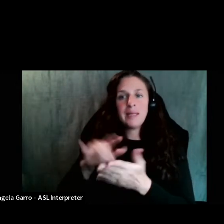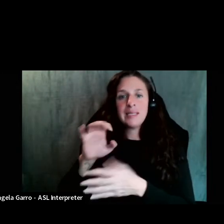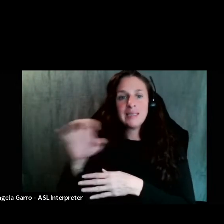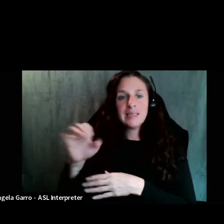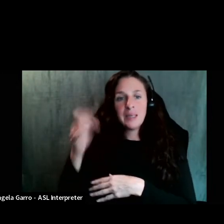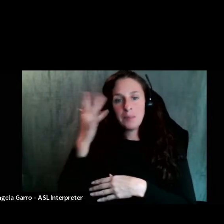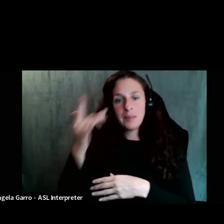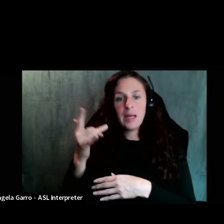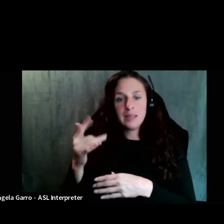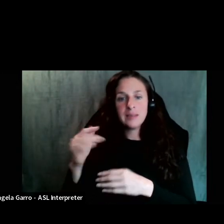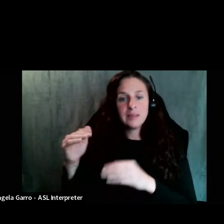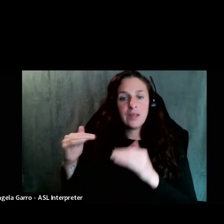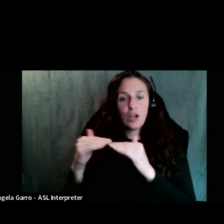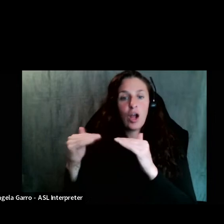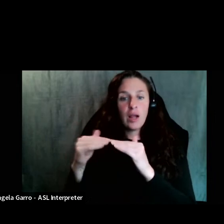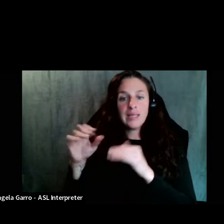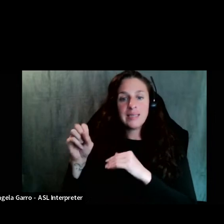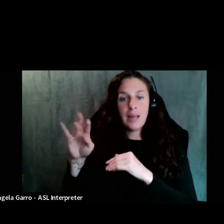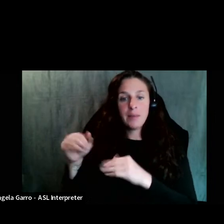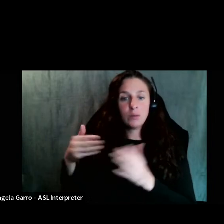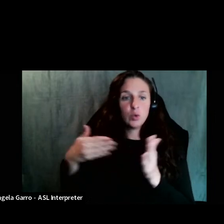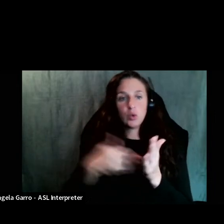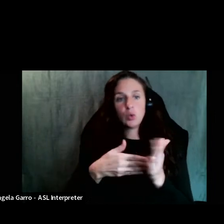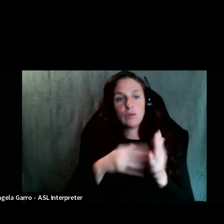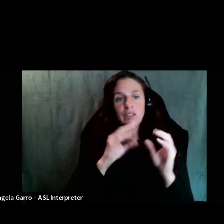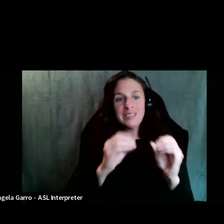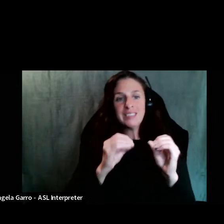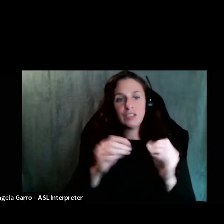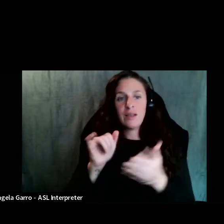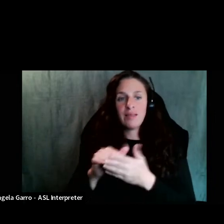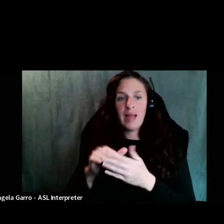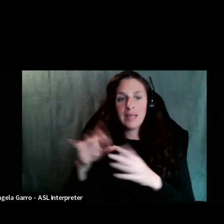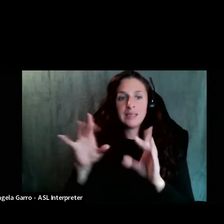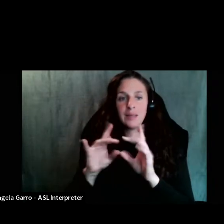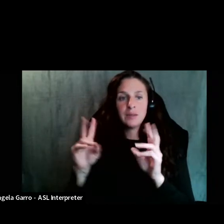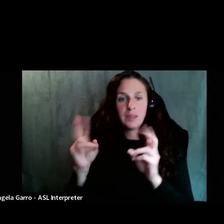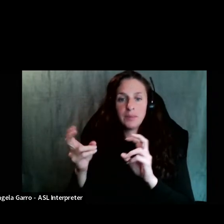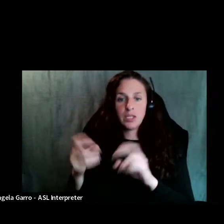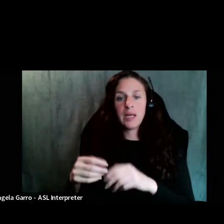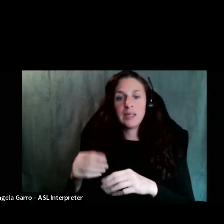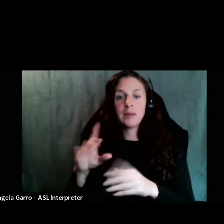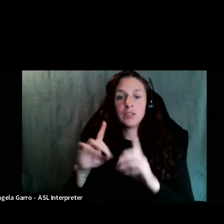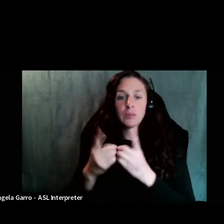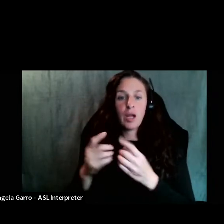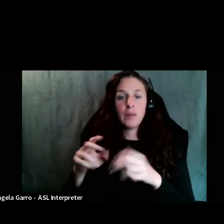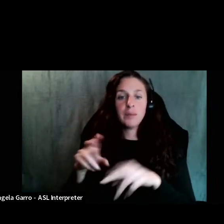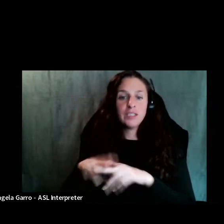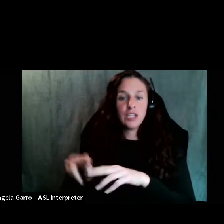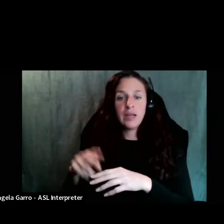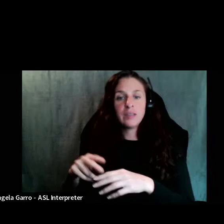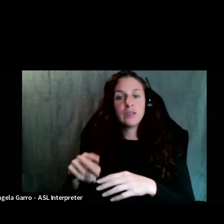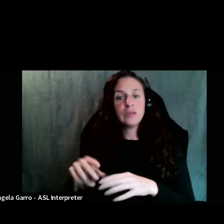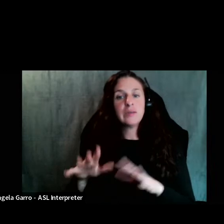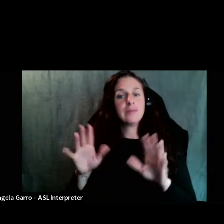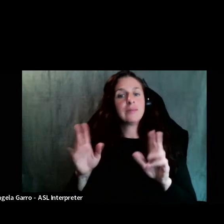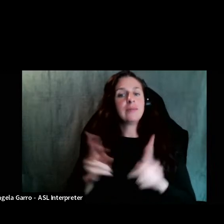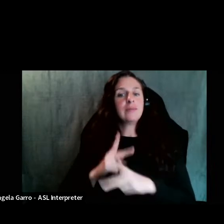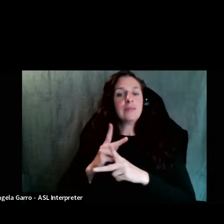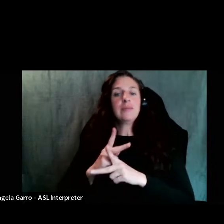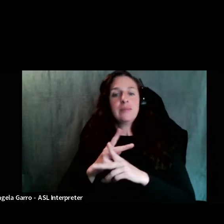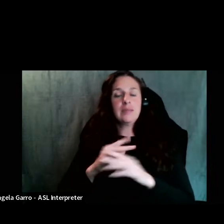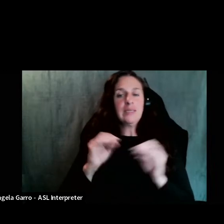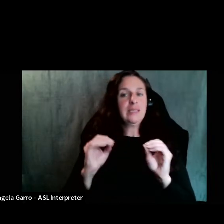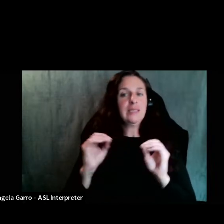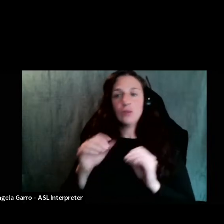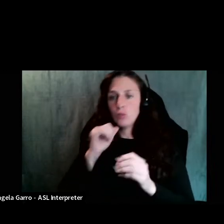Shamia, was being sued for their teaching of the subject. My department chair had encouraged me to superficially teach the subject, so to not get in trouble.